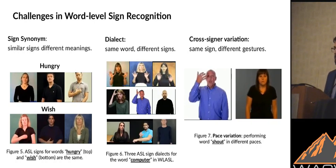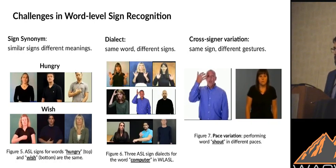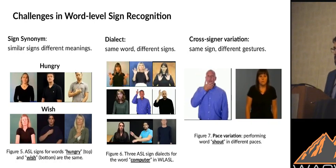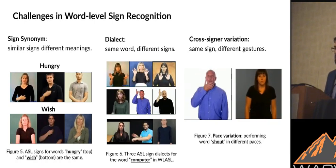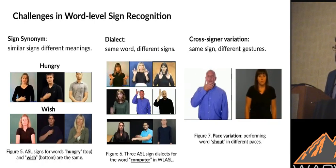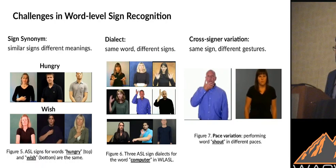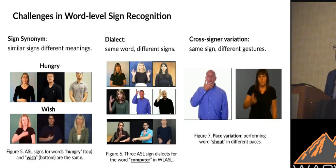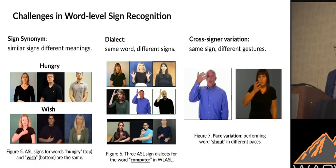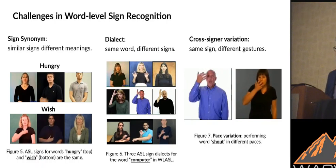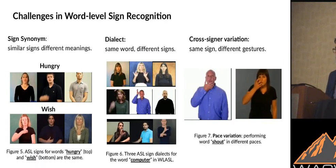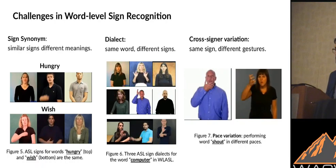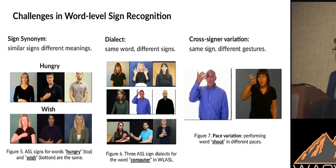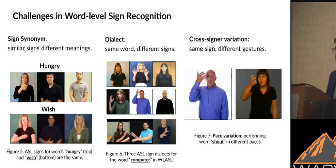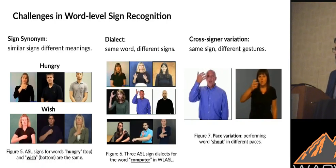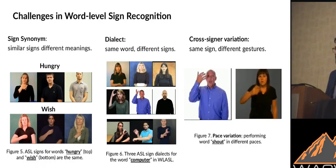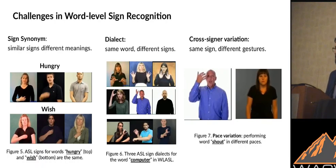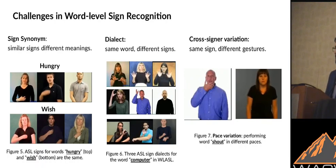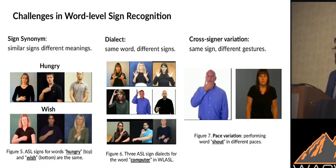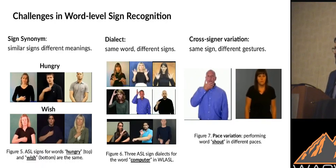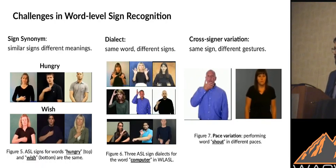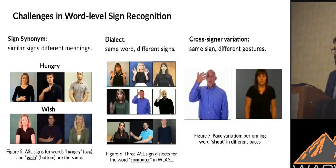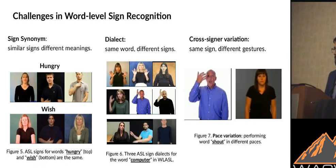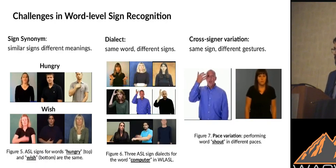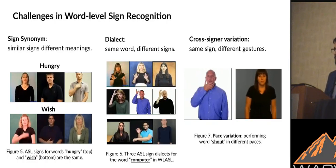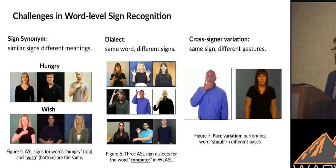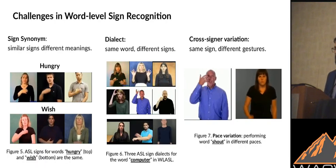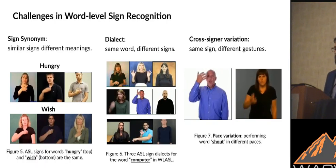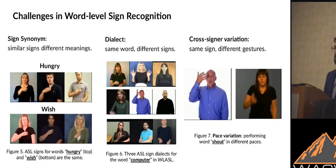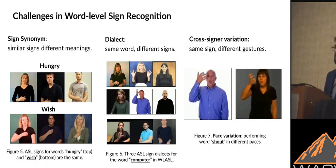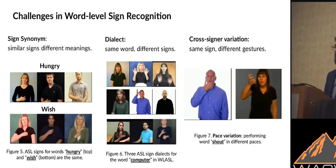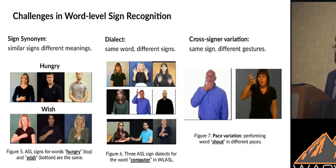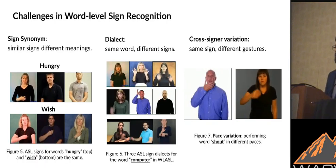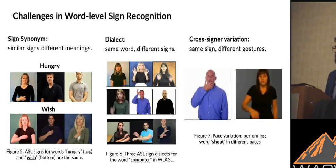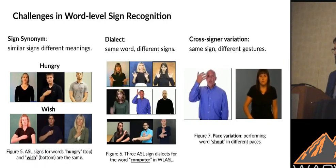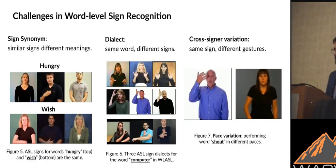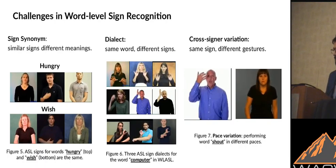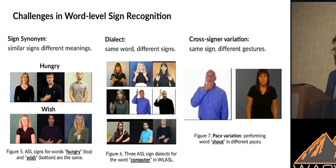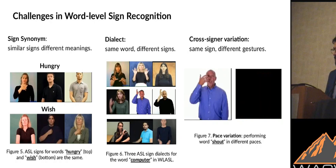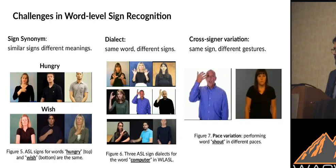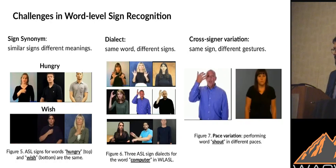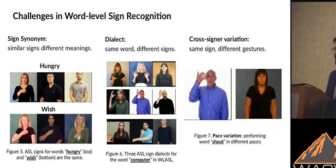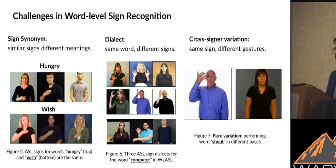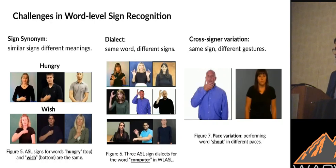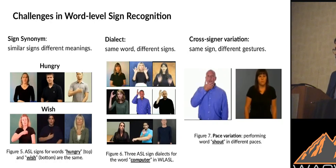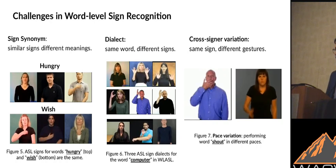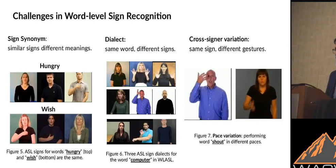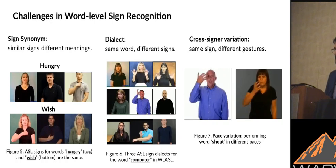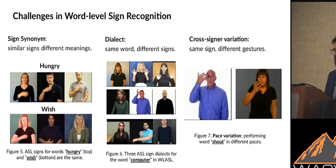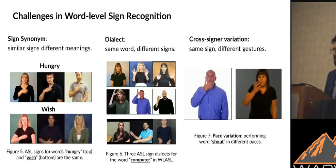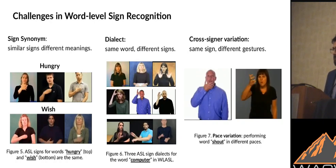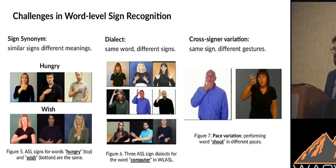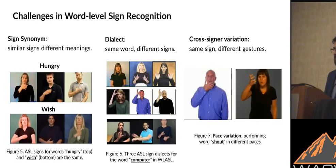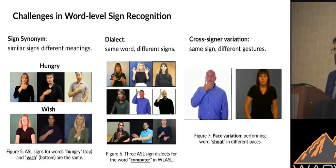be performed with similar signs. This brings a lot of ambiguity for recognition algorithms. Here we can see from